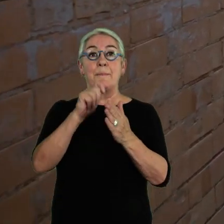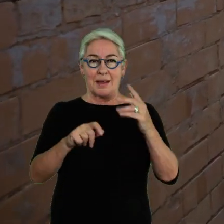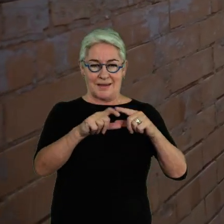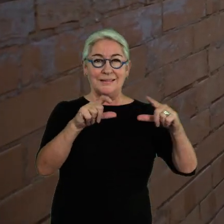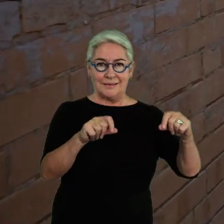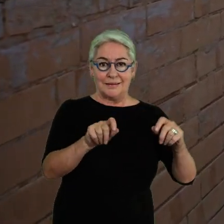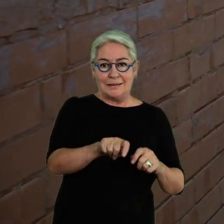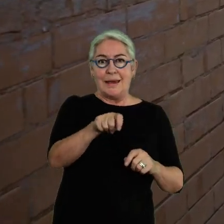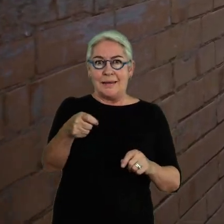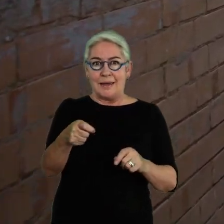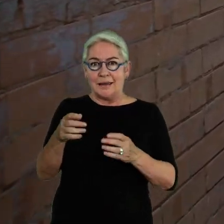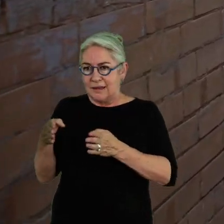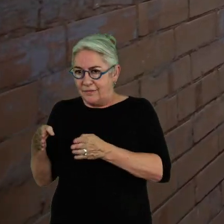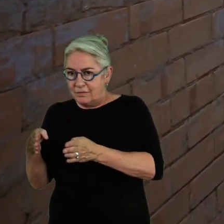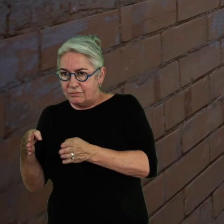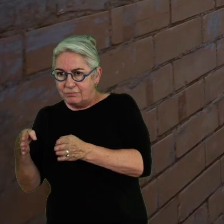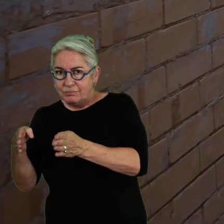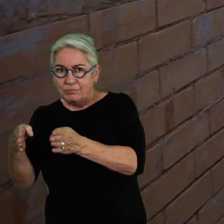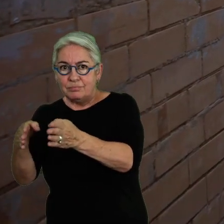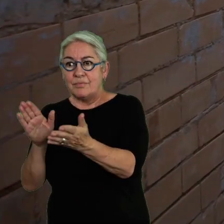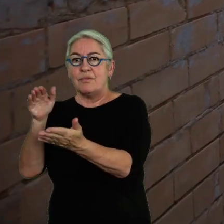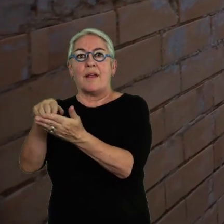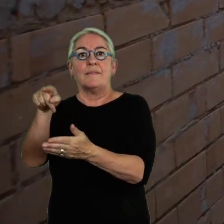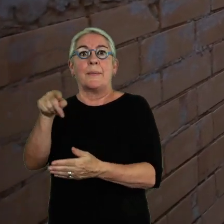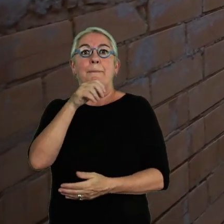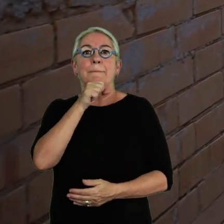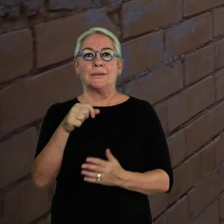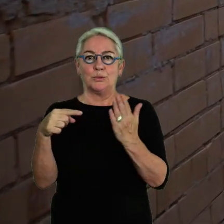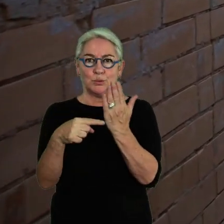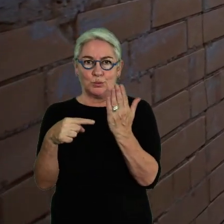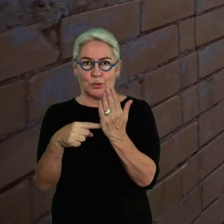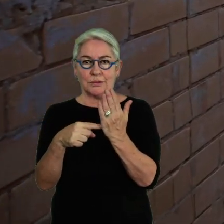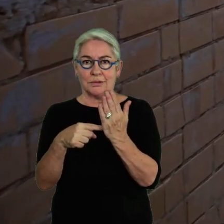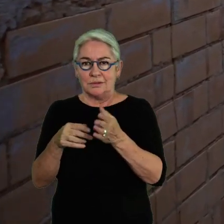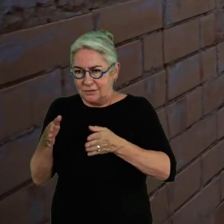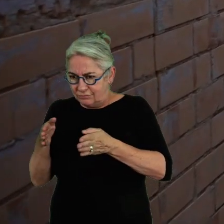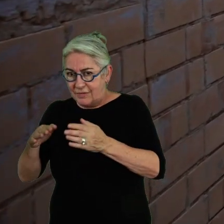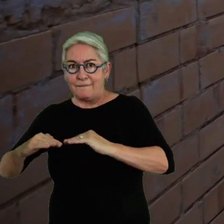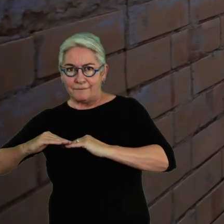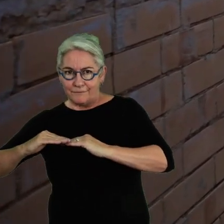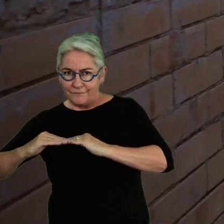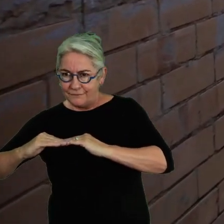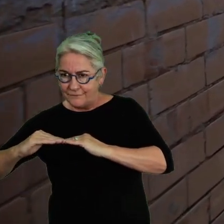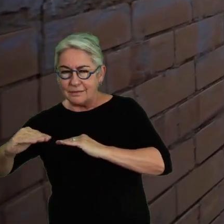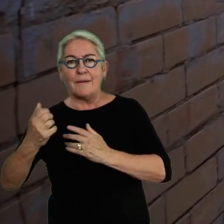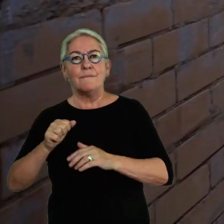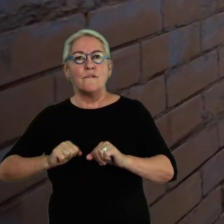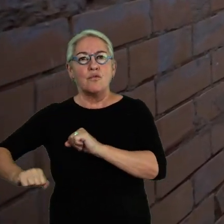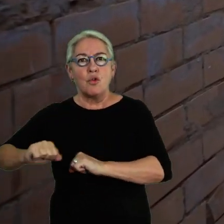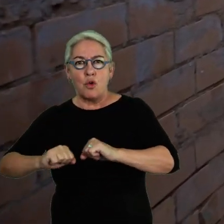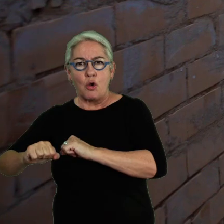Next to the box office is an alleyway which leads to the men's toilets. The alleyway has an obstacle of a low section of concrete.